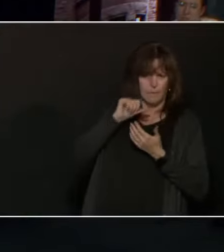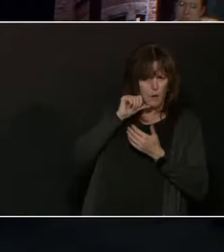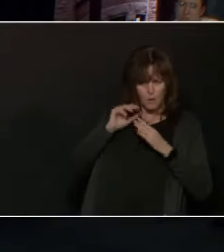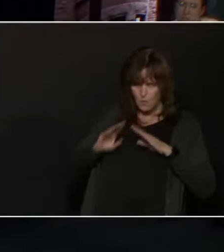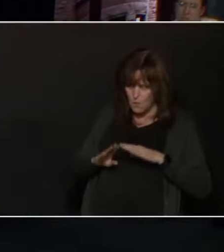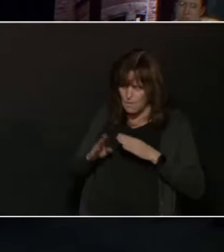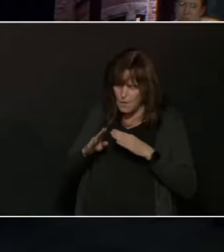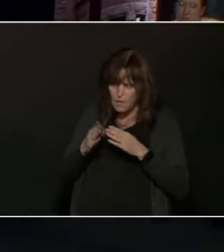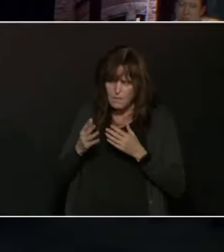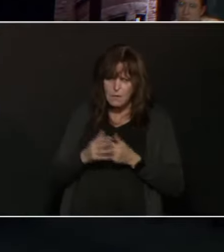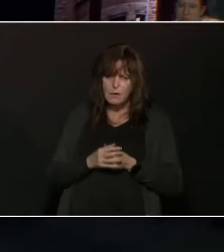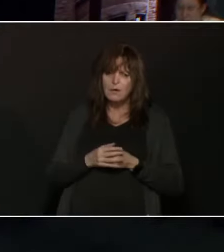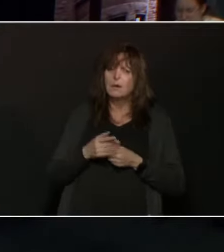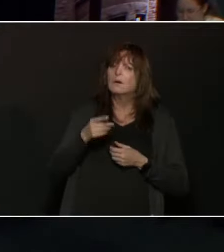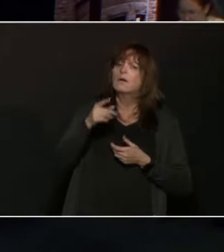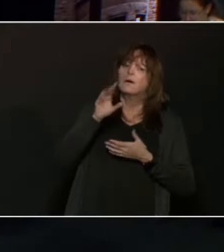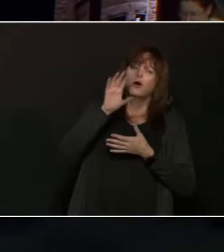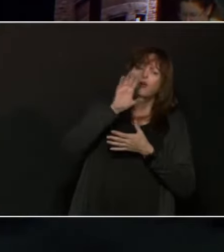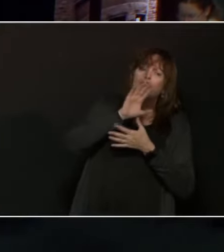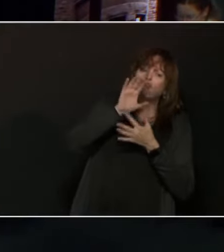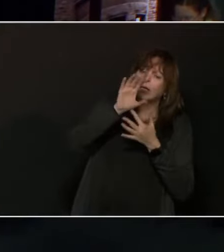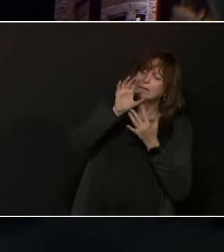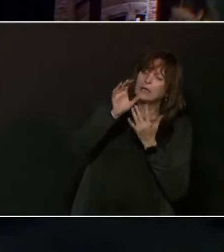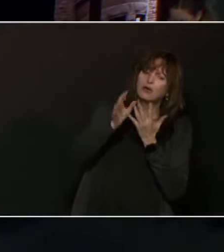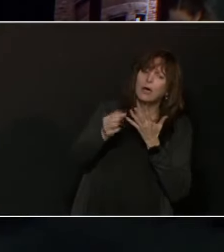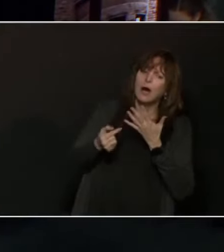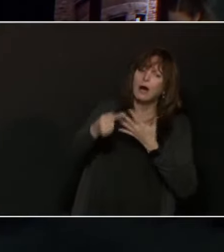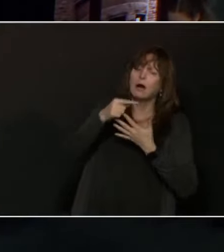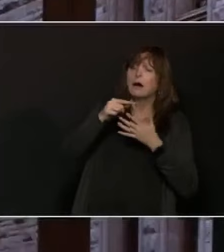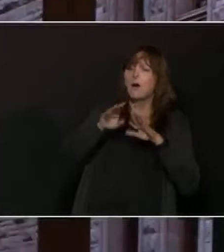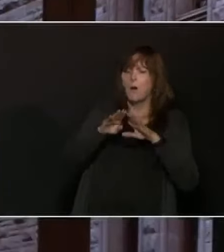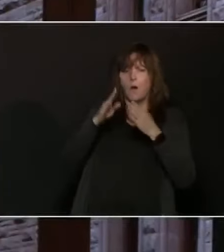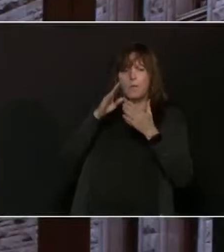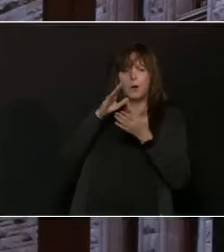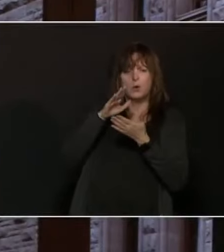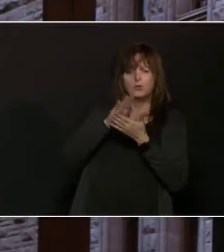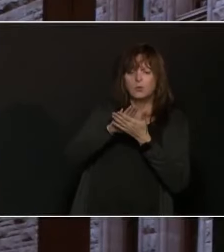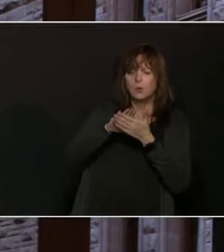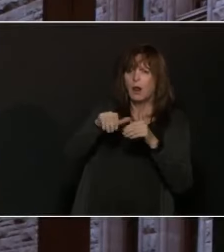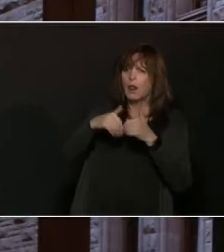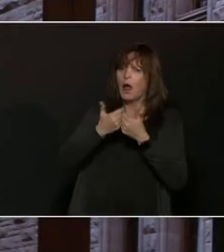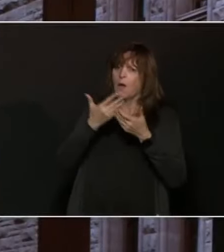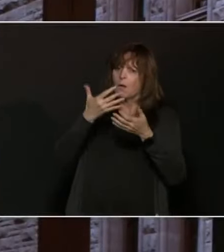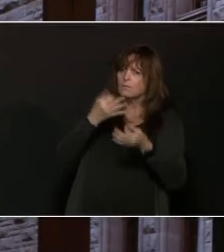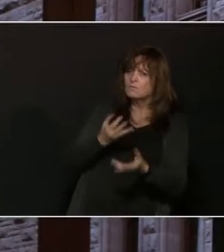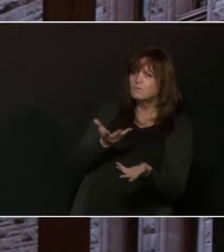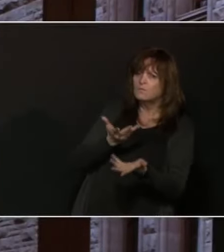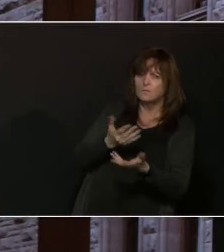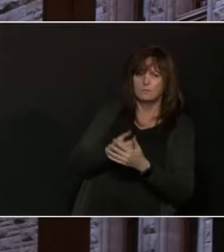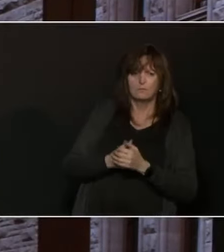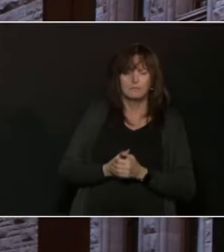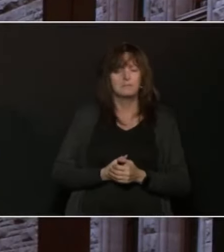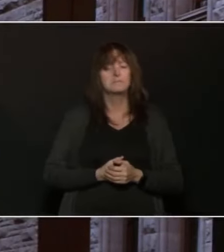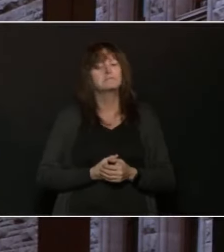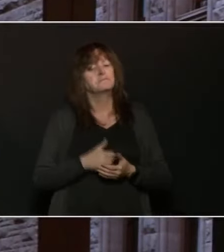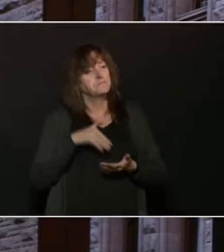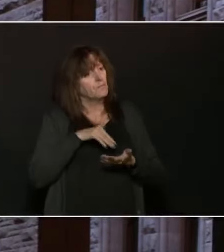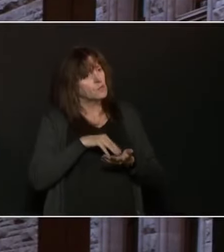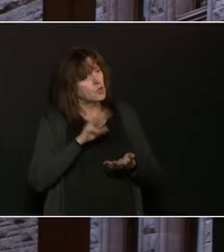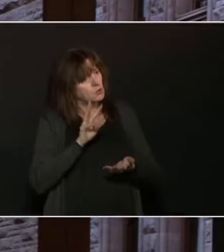schools? So thank you for the question. when